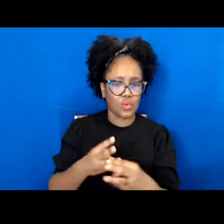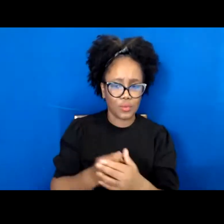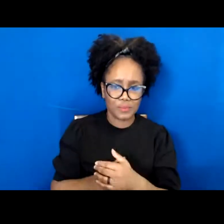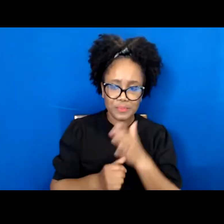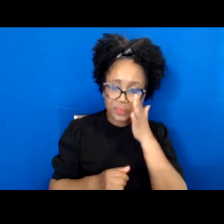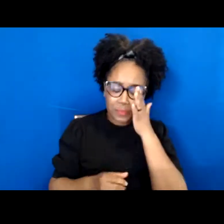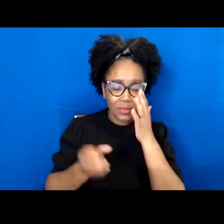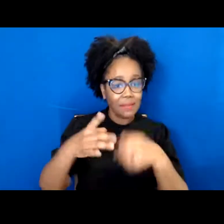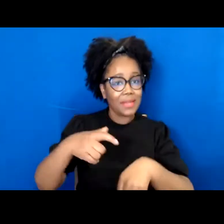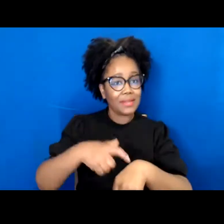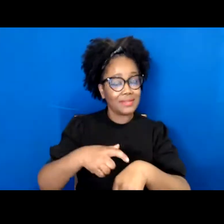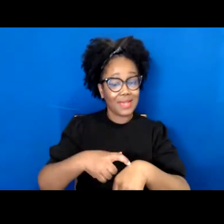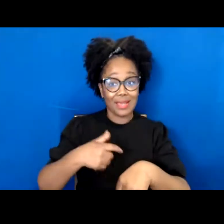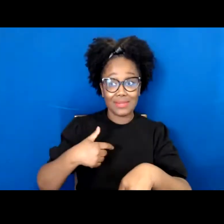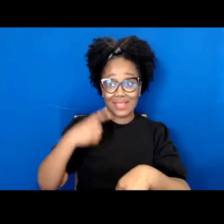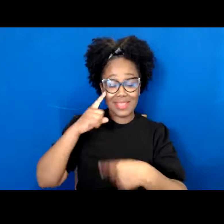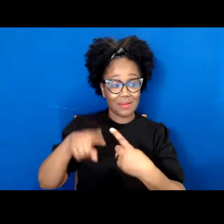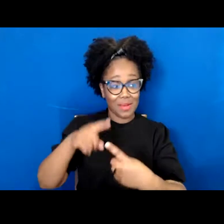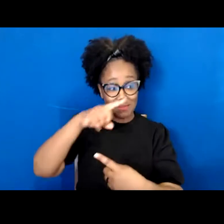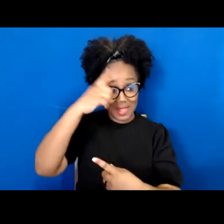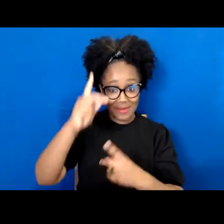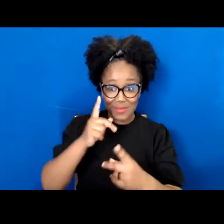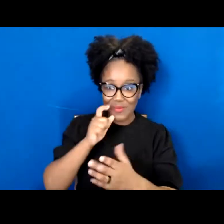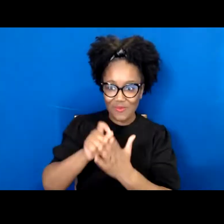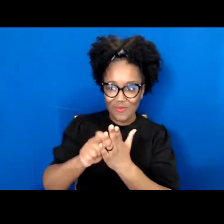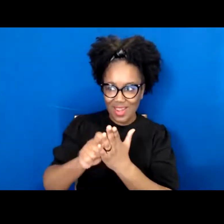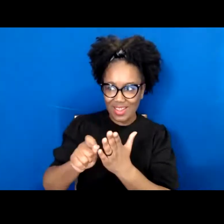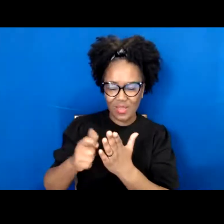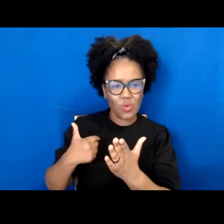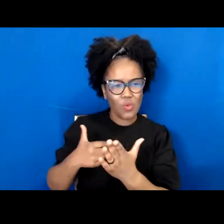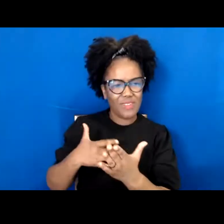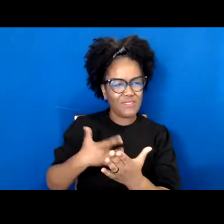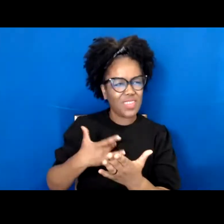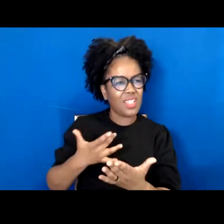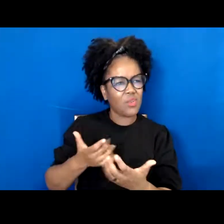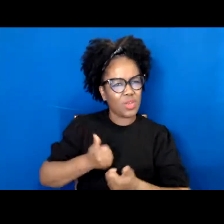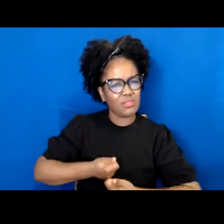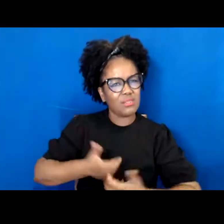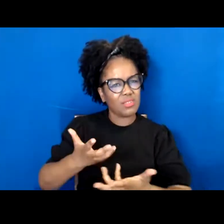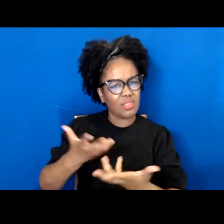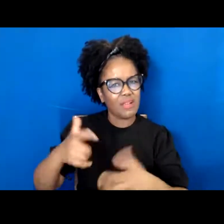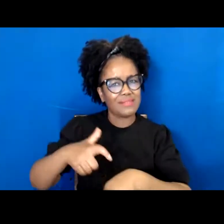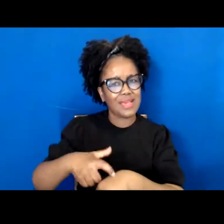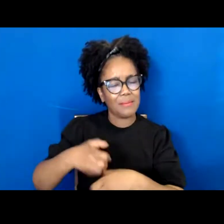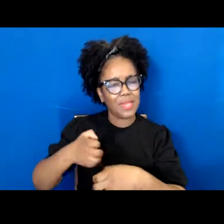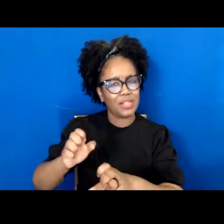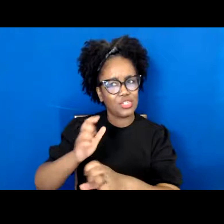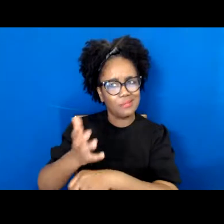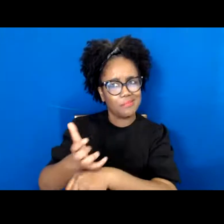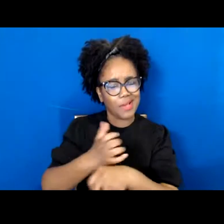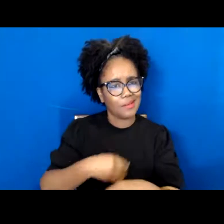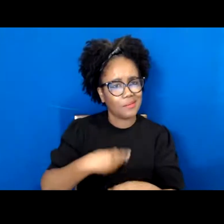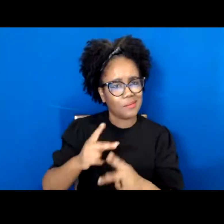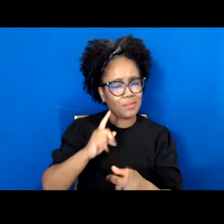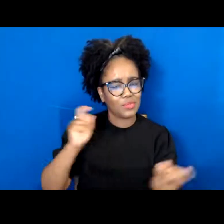energy begging white folk to change. And two more. I will wonder if the memories that remain with age are heavier than